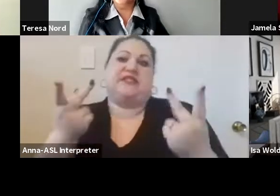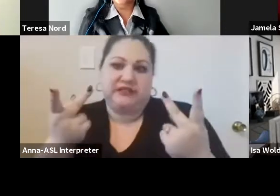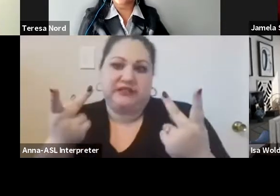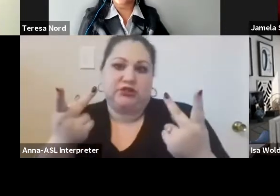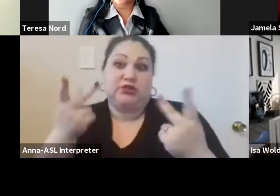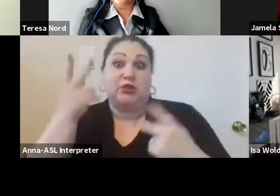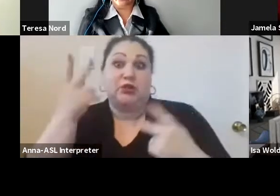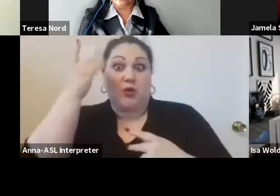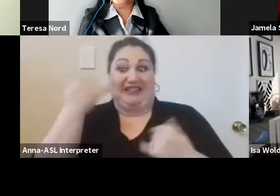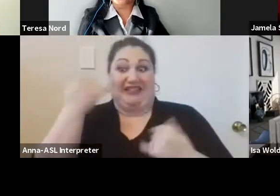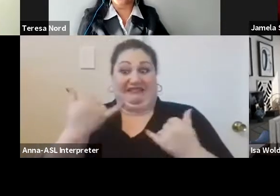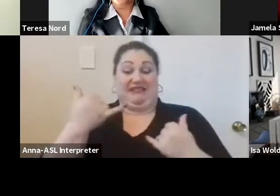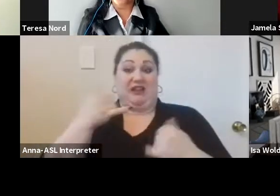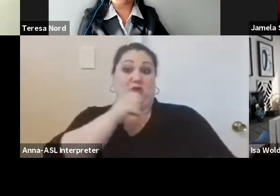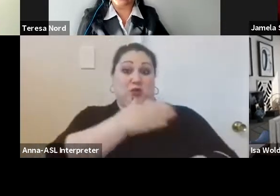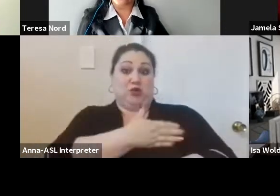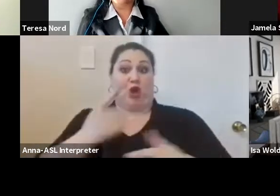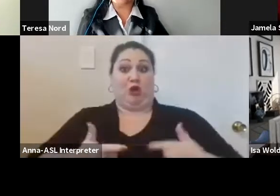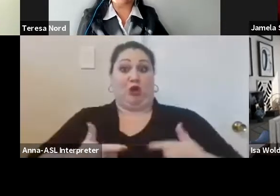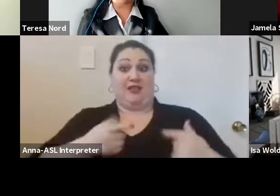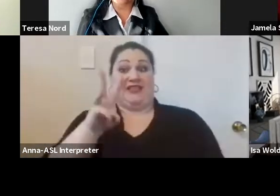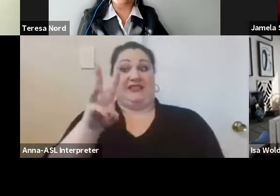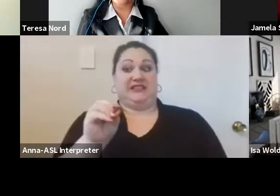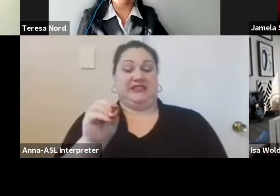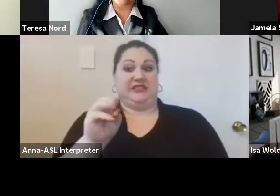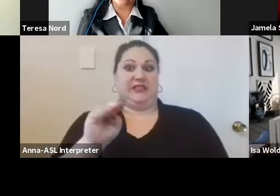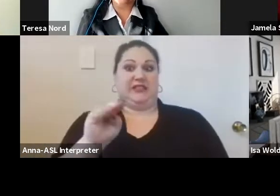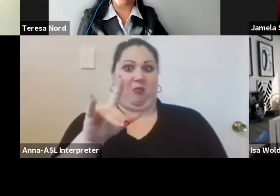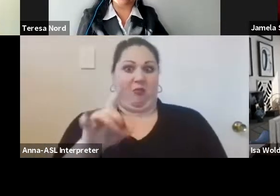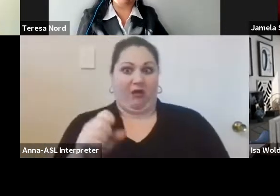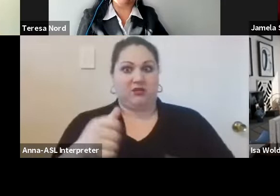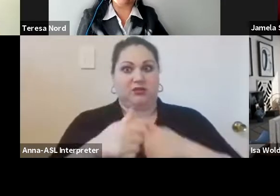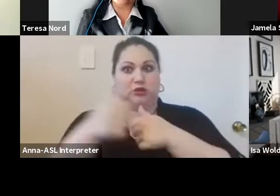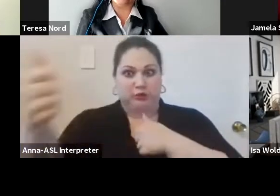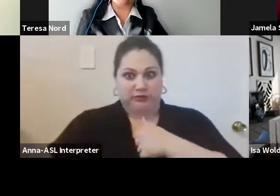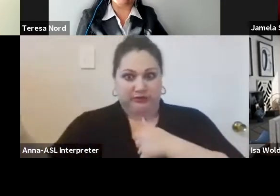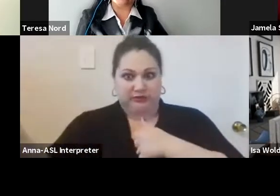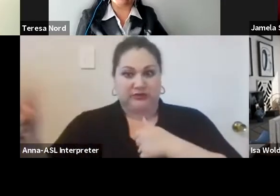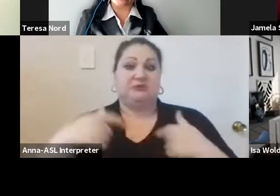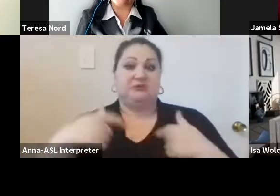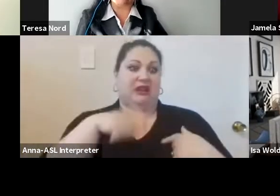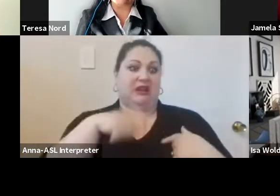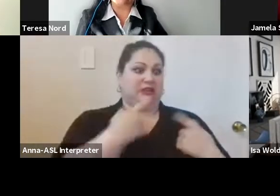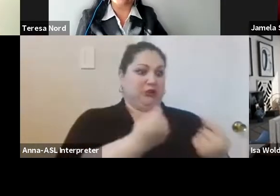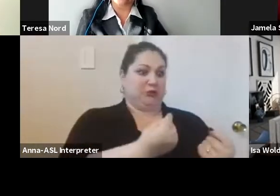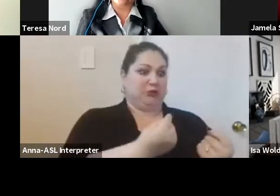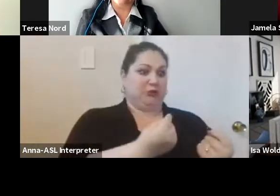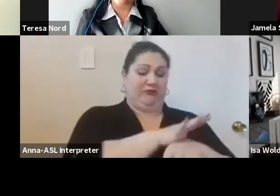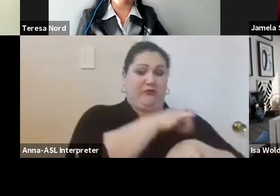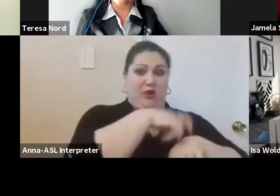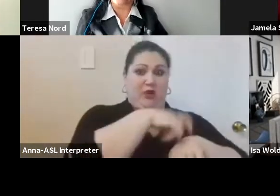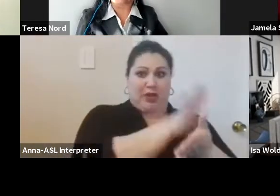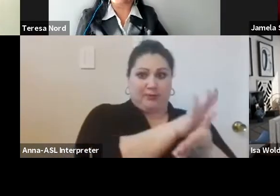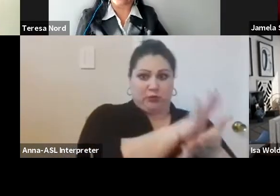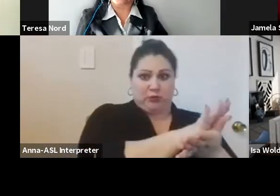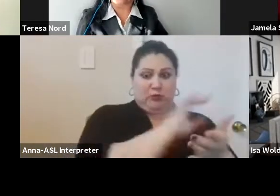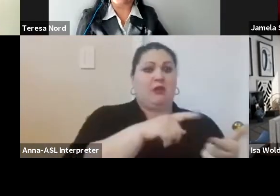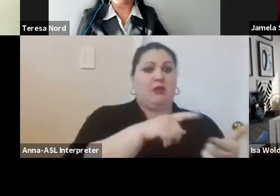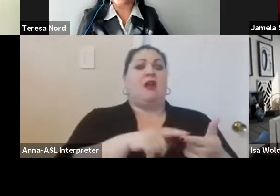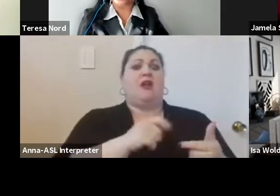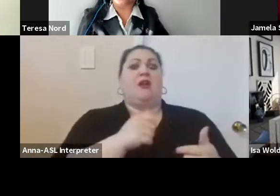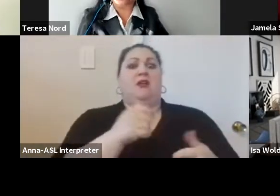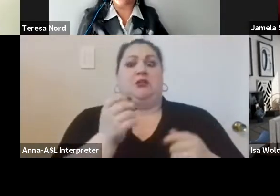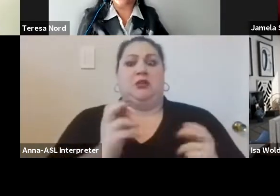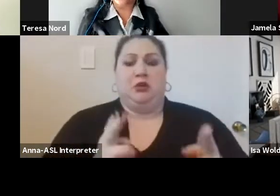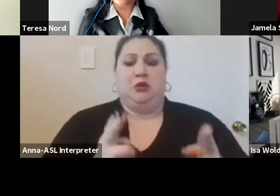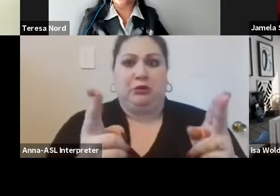me. I had to go full time to school and then rush to take a urine analysis and then drive 60 miles during